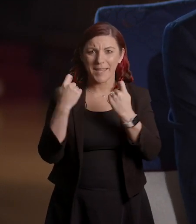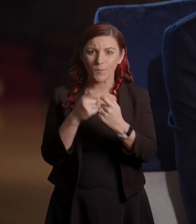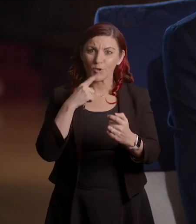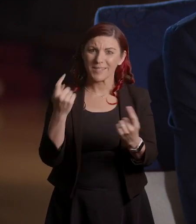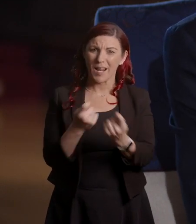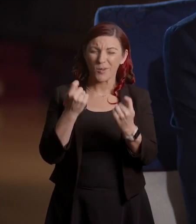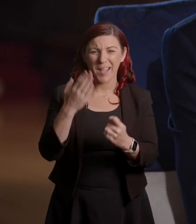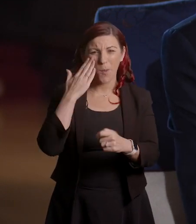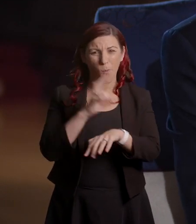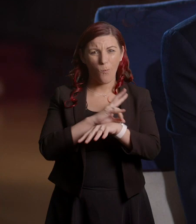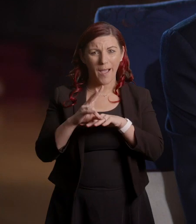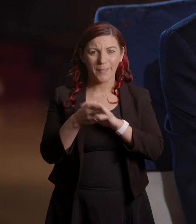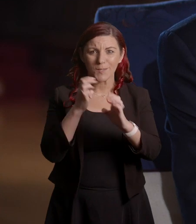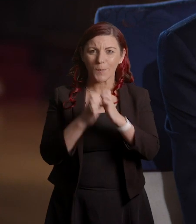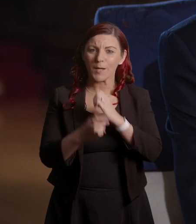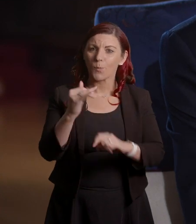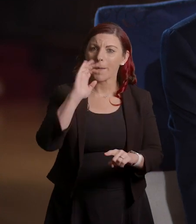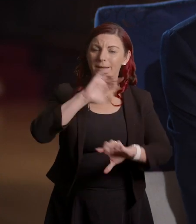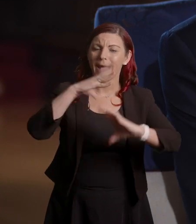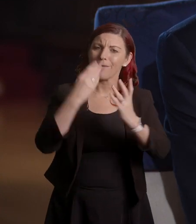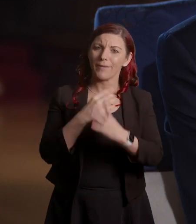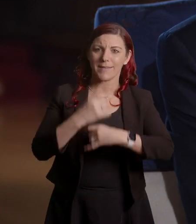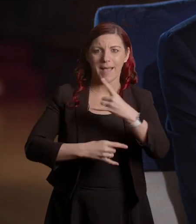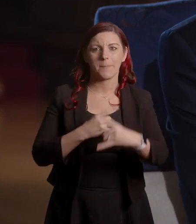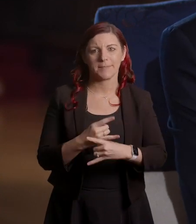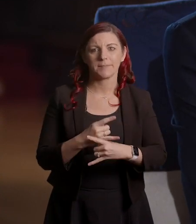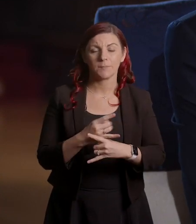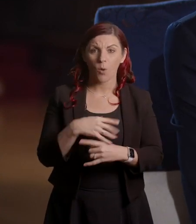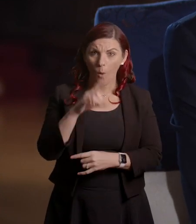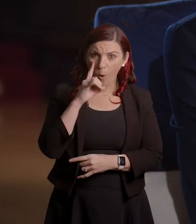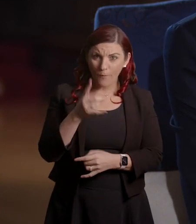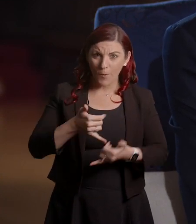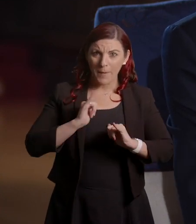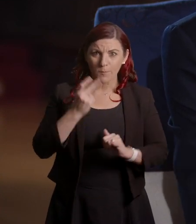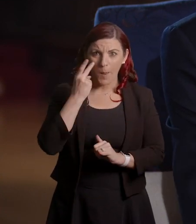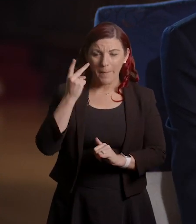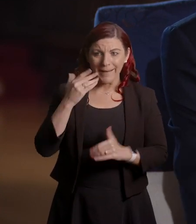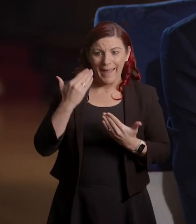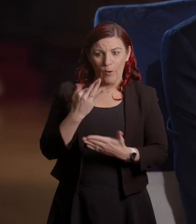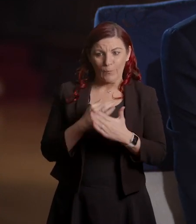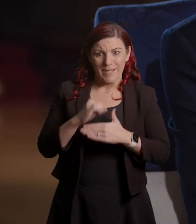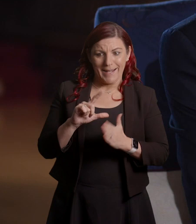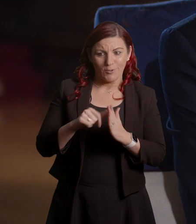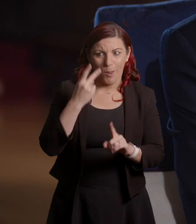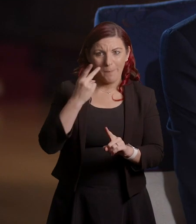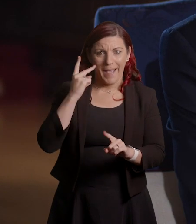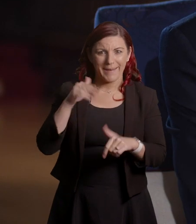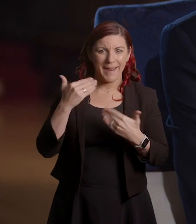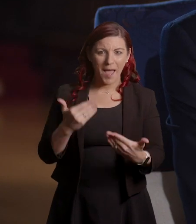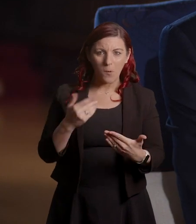sure celebrations have been mooted this weekend because of everything that's gone on, but I hope you'll be able to look back now, a couple of days on